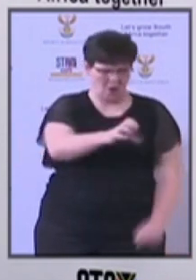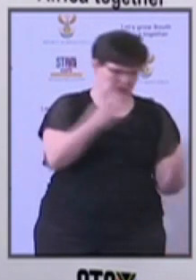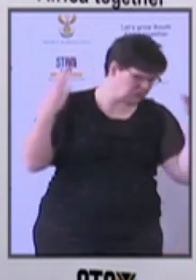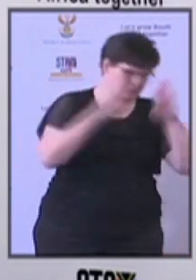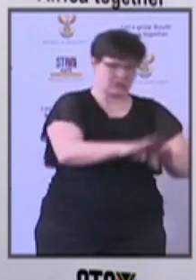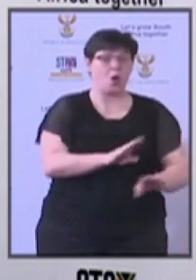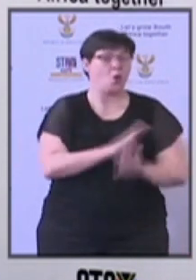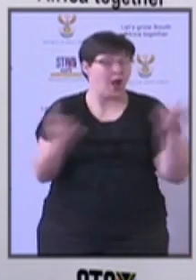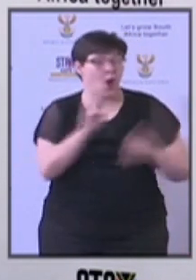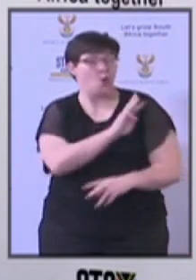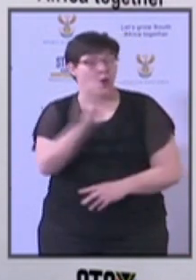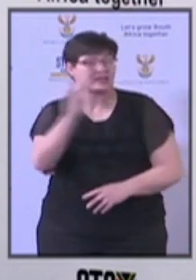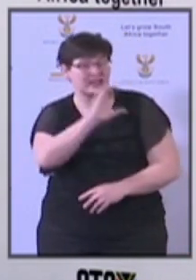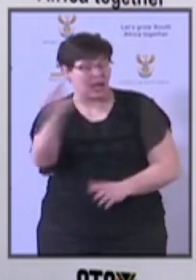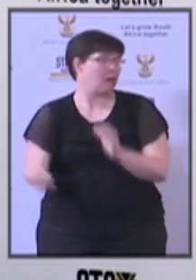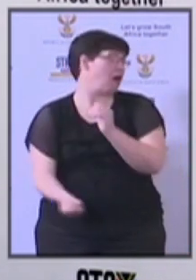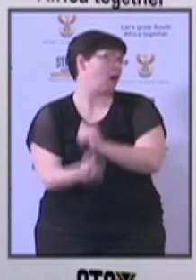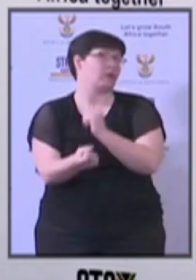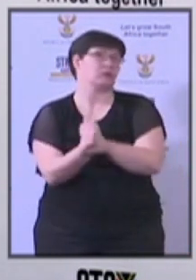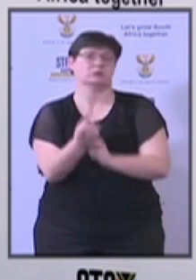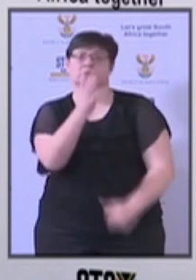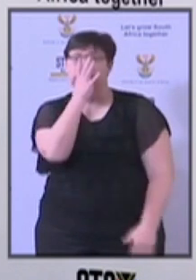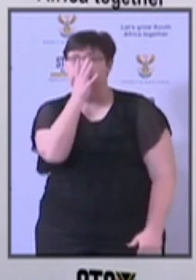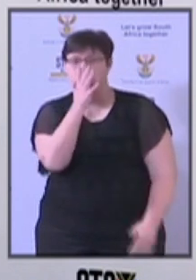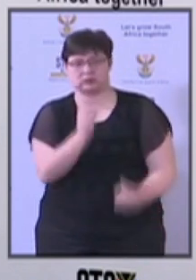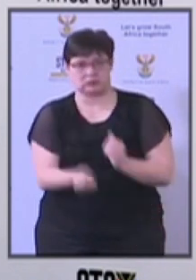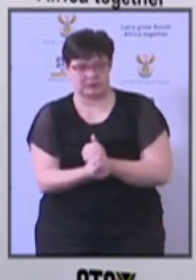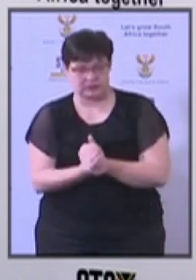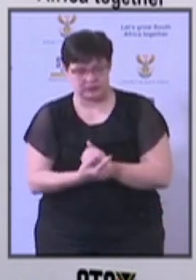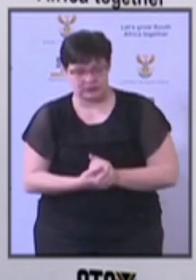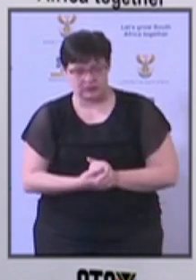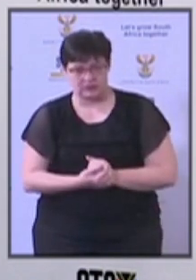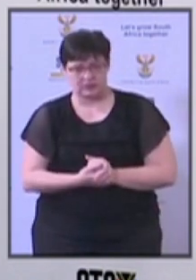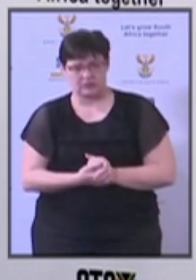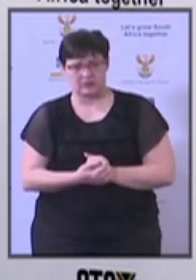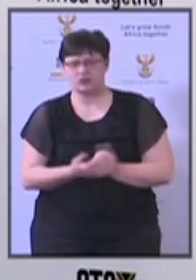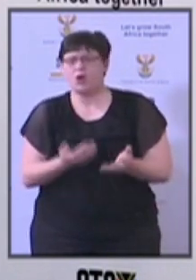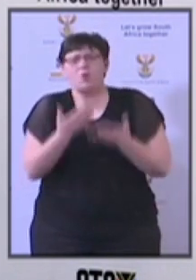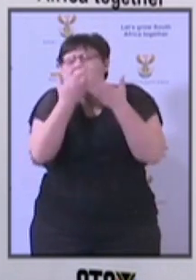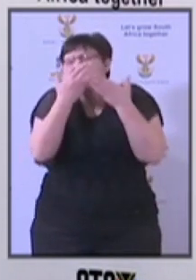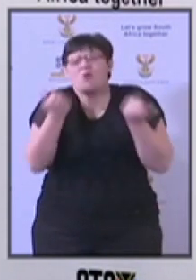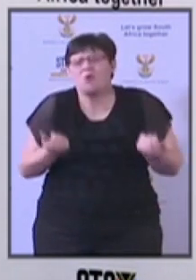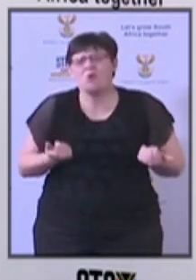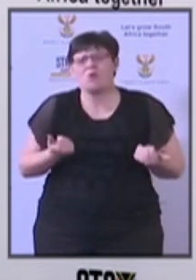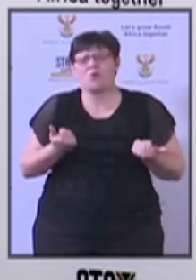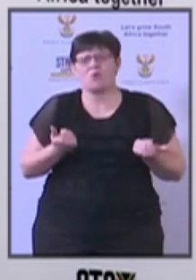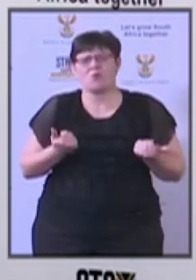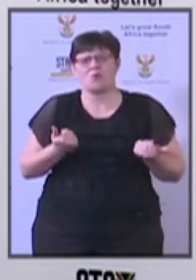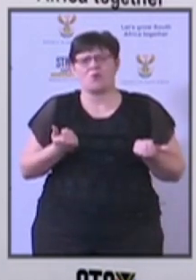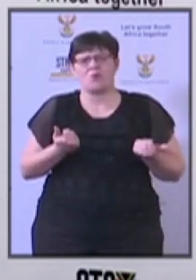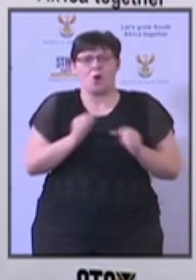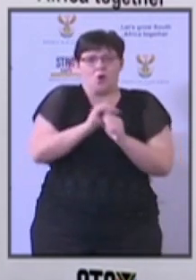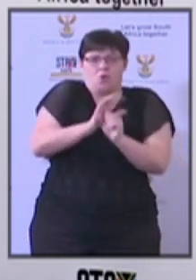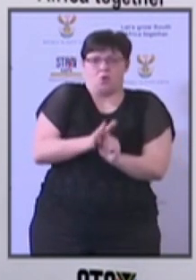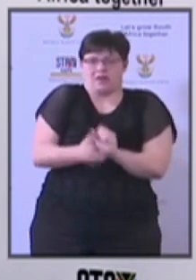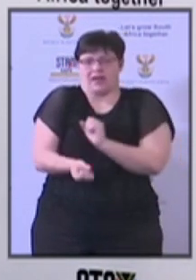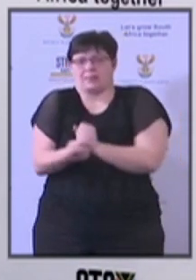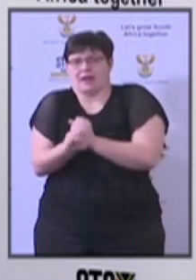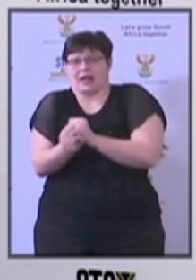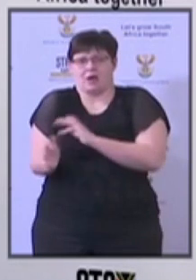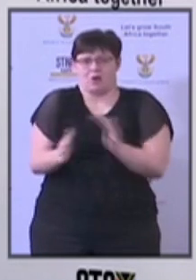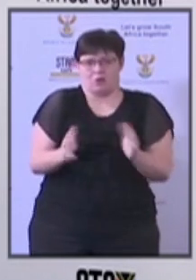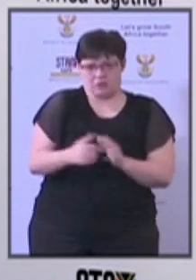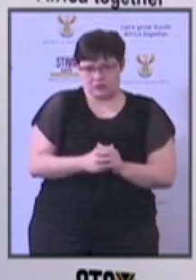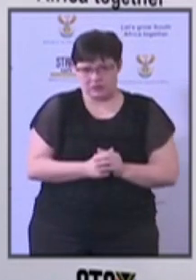happened a lot. So we agreed with them that, of course, because we never know about this COVID-19,